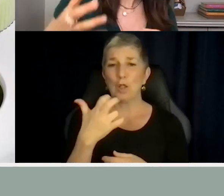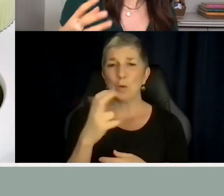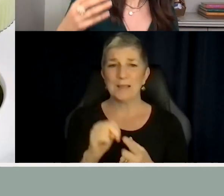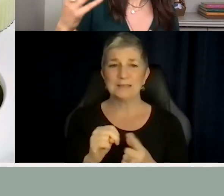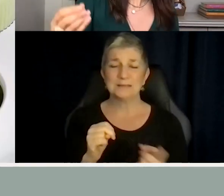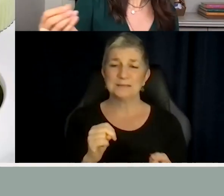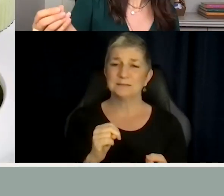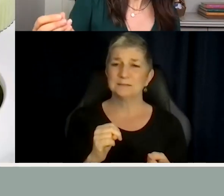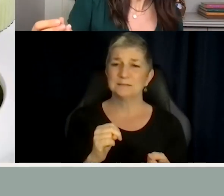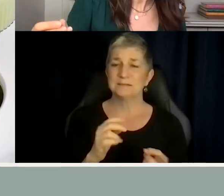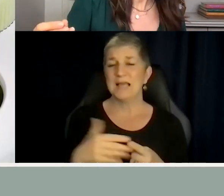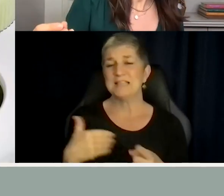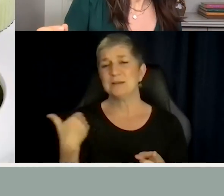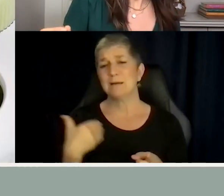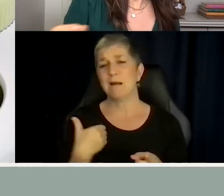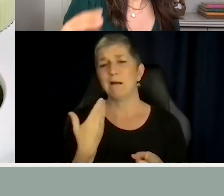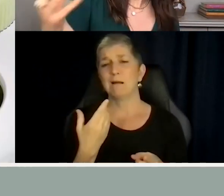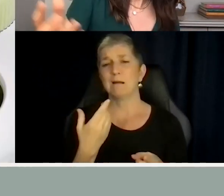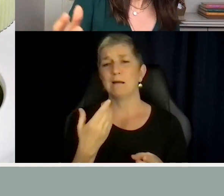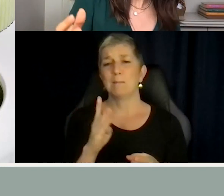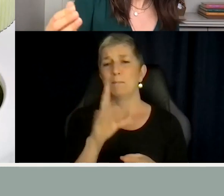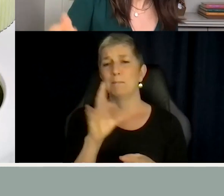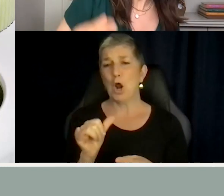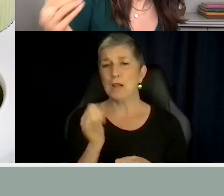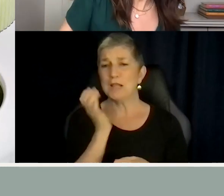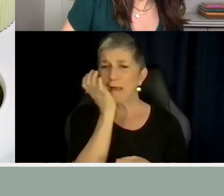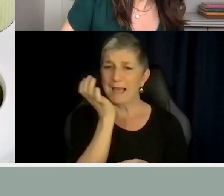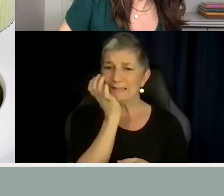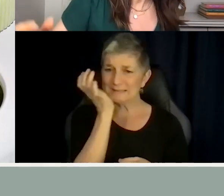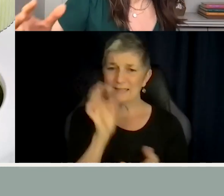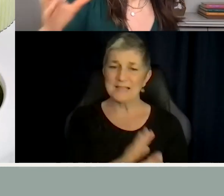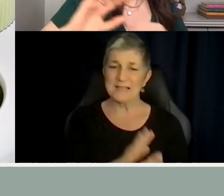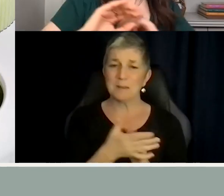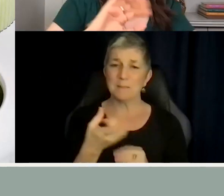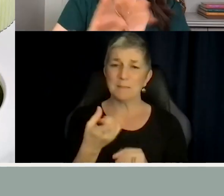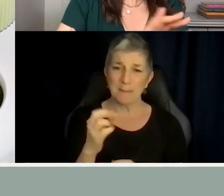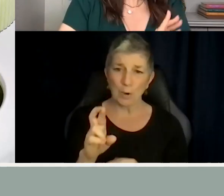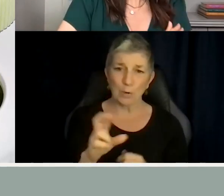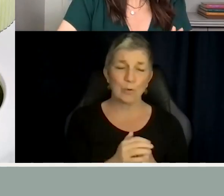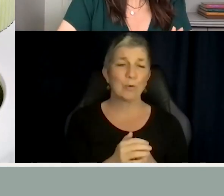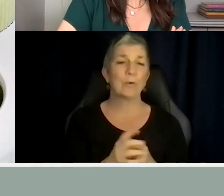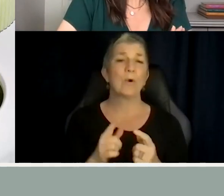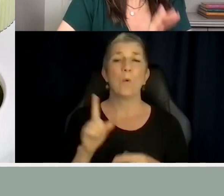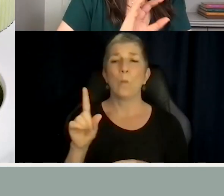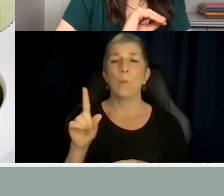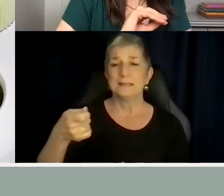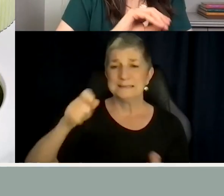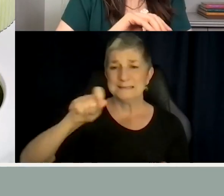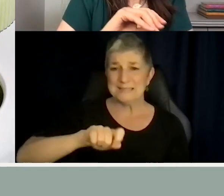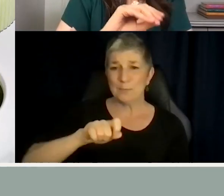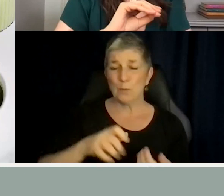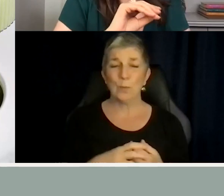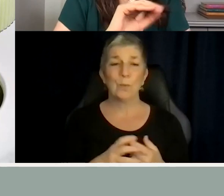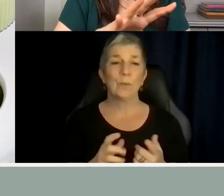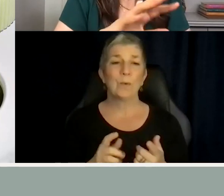basically young barley grass that's been made into a powder. 1 teaspoon of barley grass.